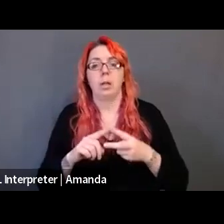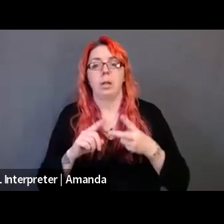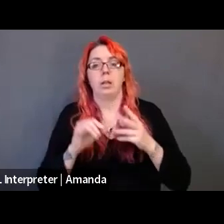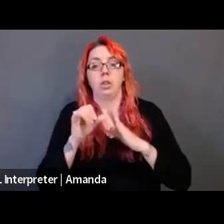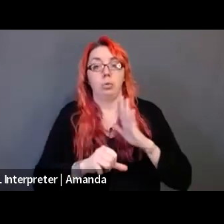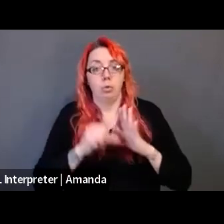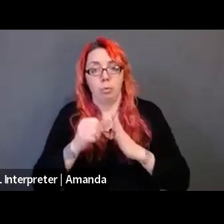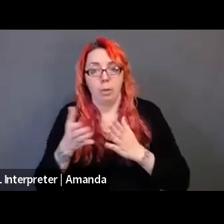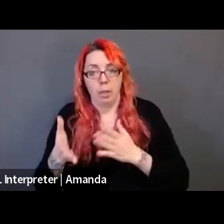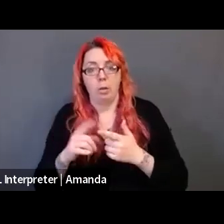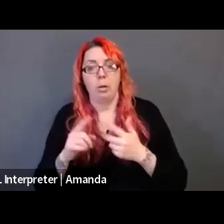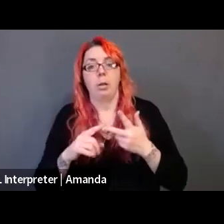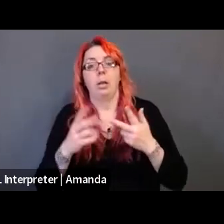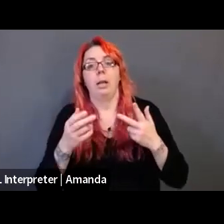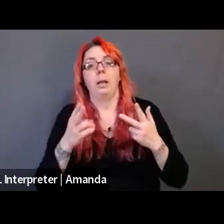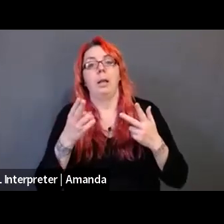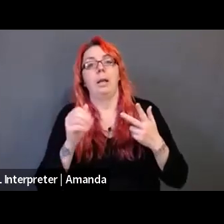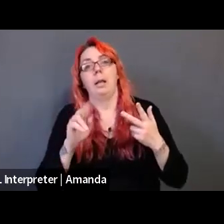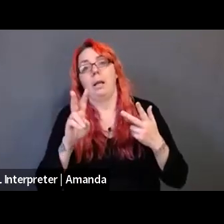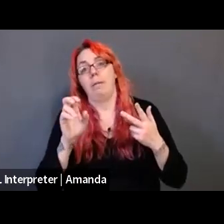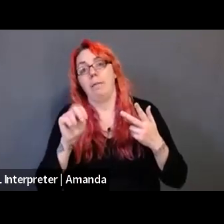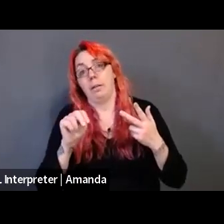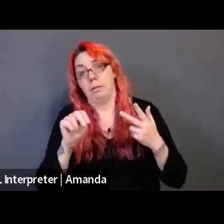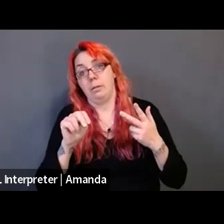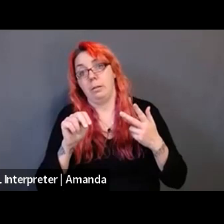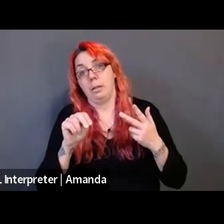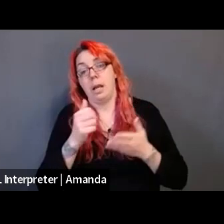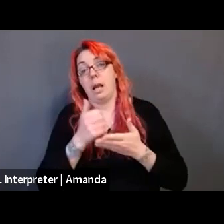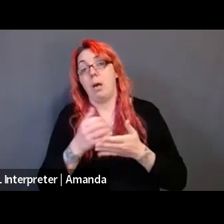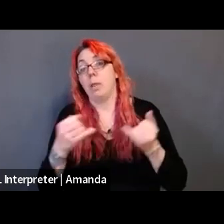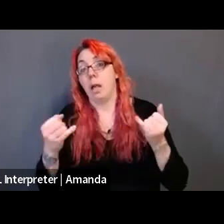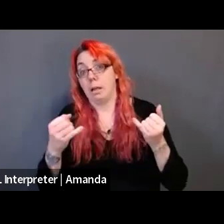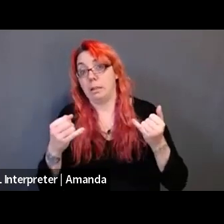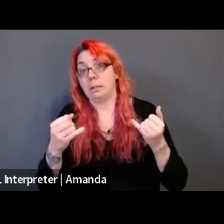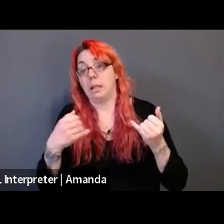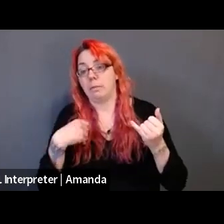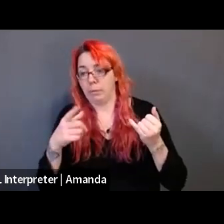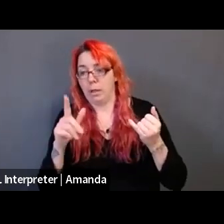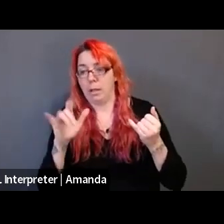is the helpline that we have for our members when they experience